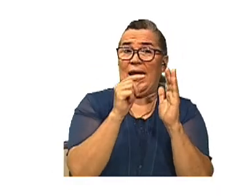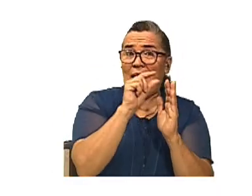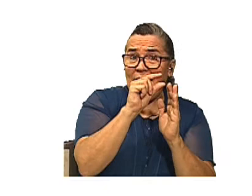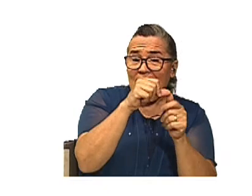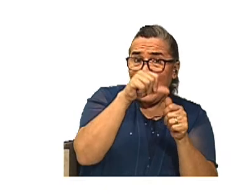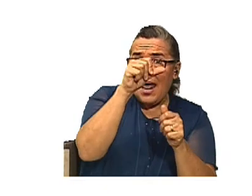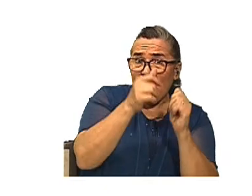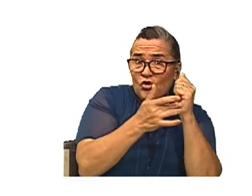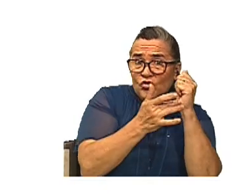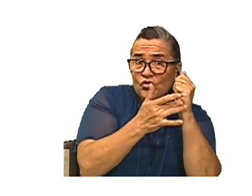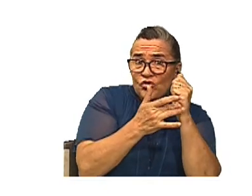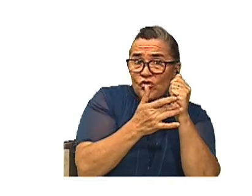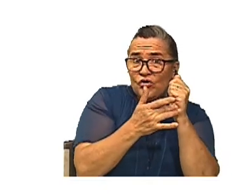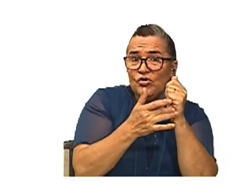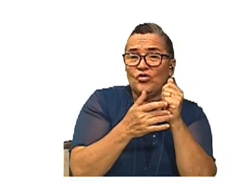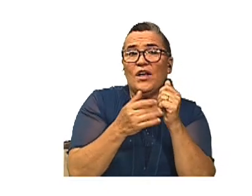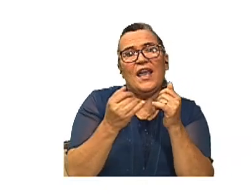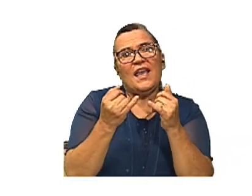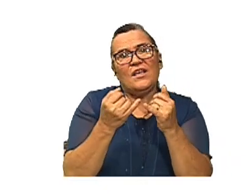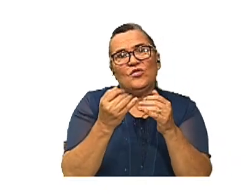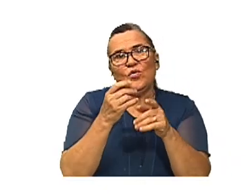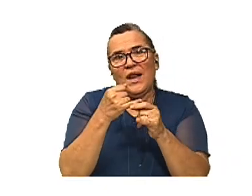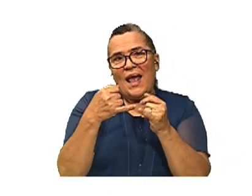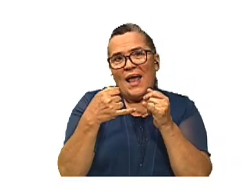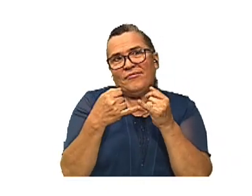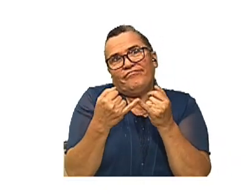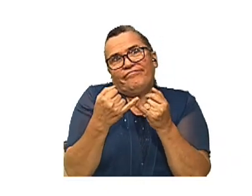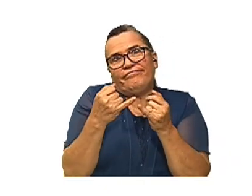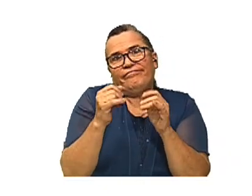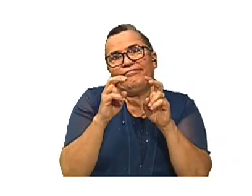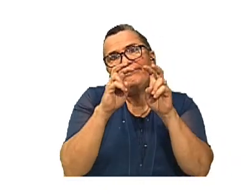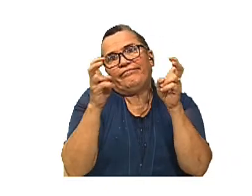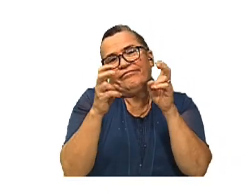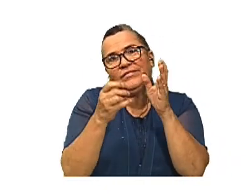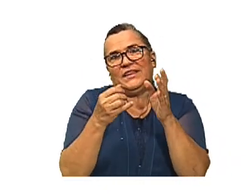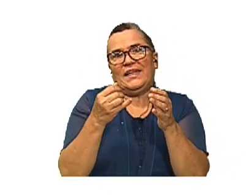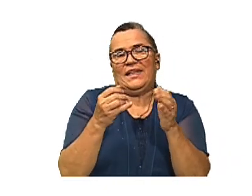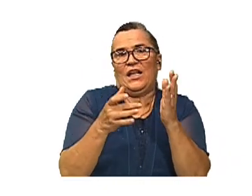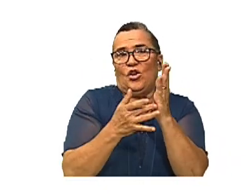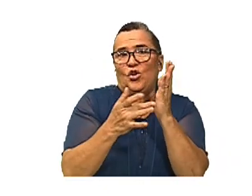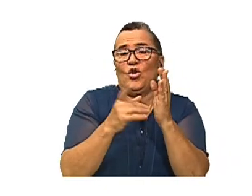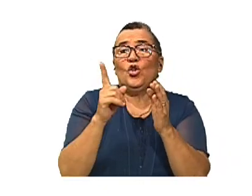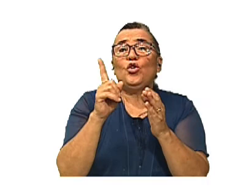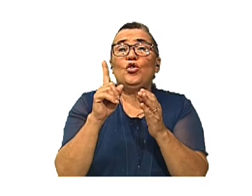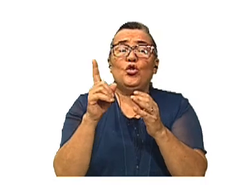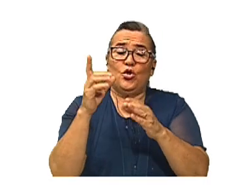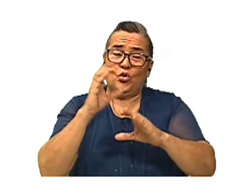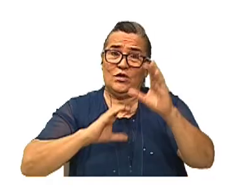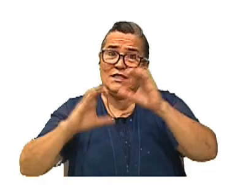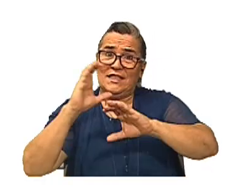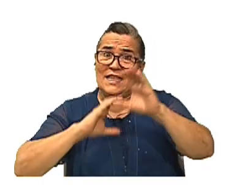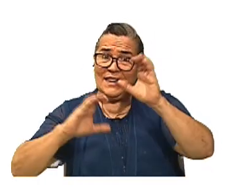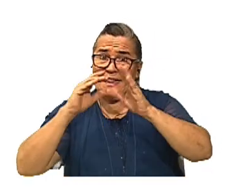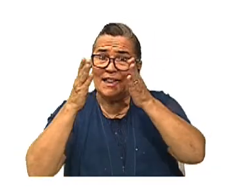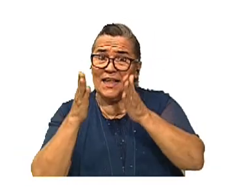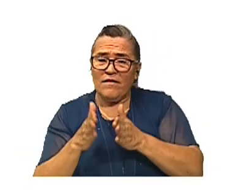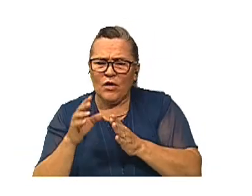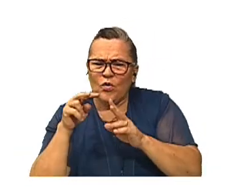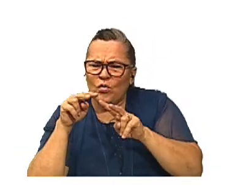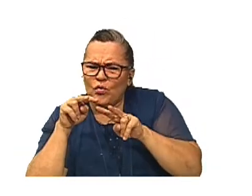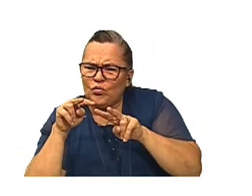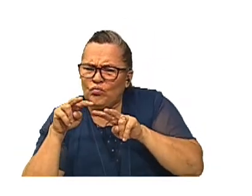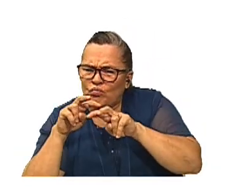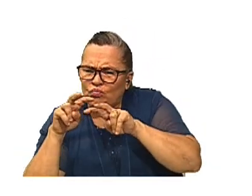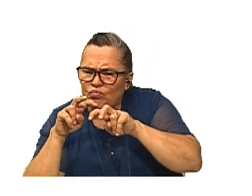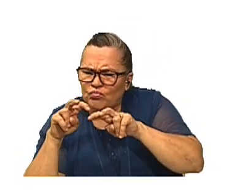nanotechnology is a branch of technology in which scientists study extremely small